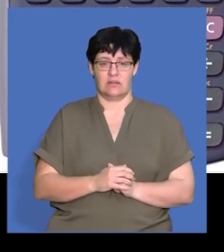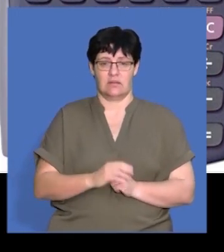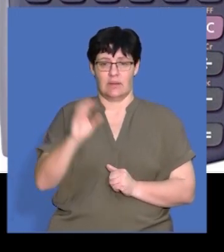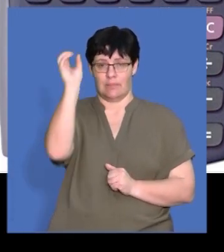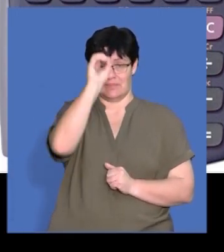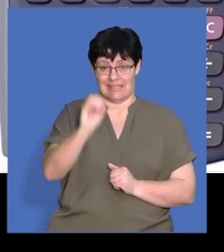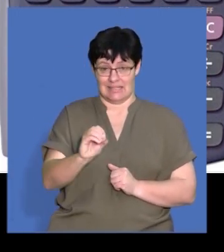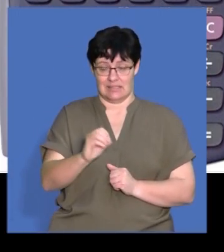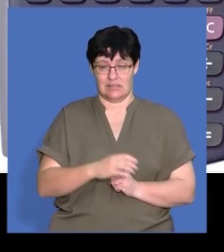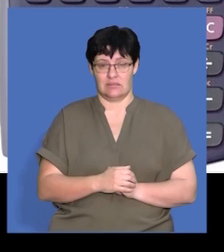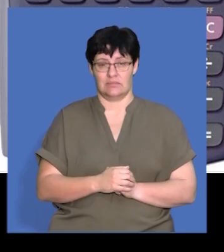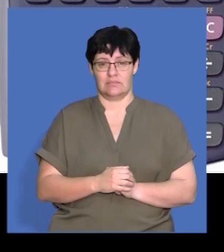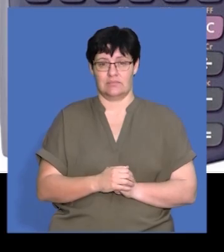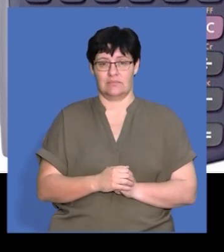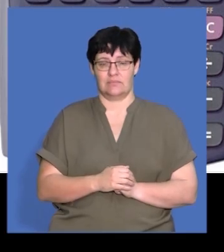108.25%.